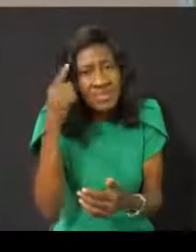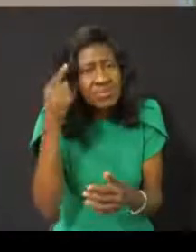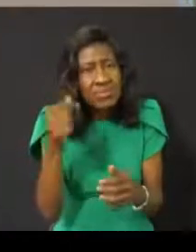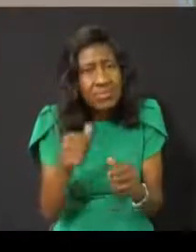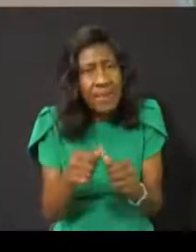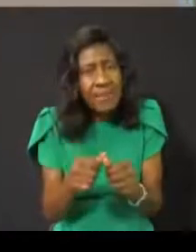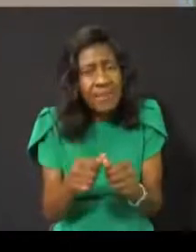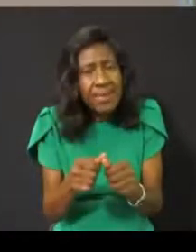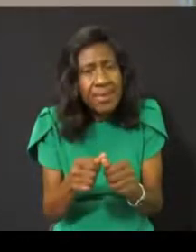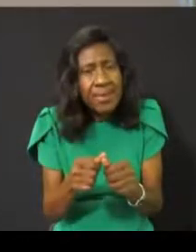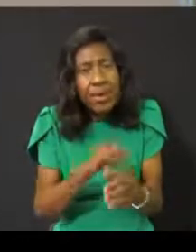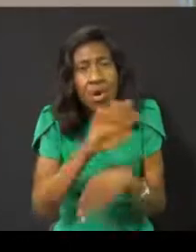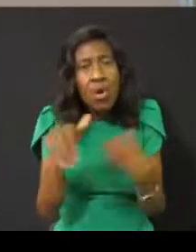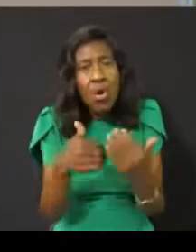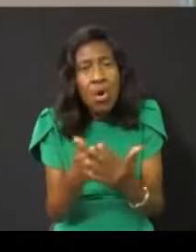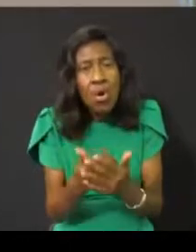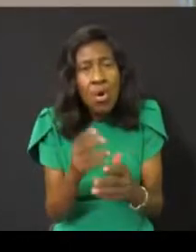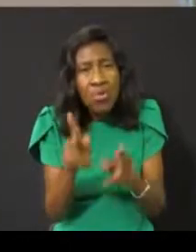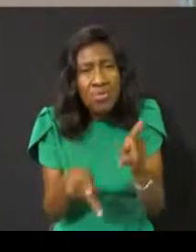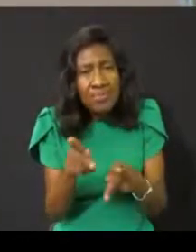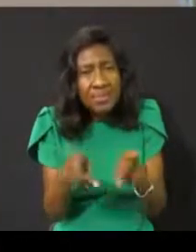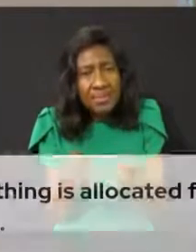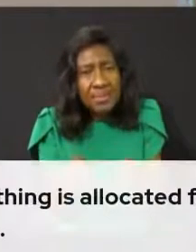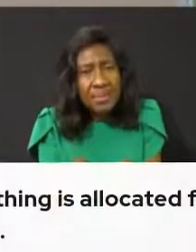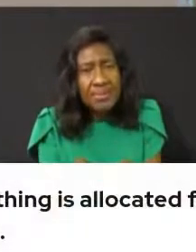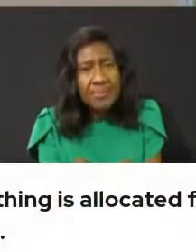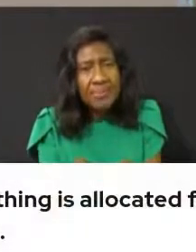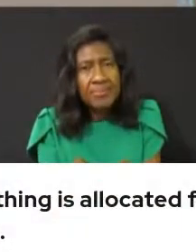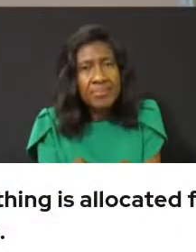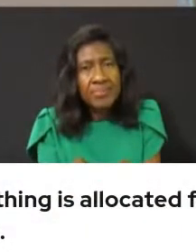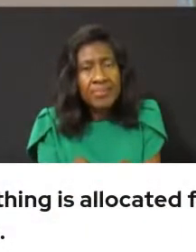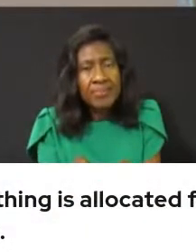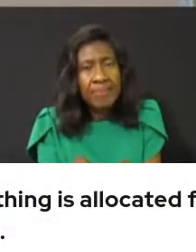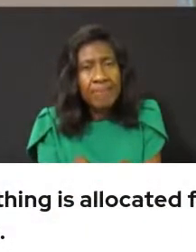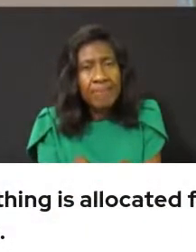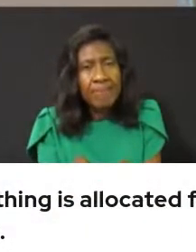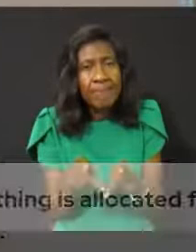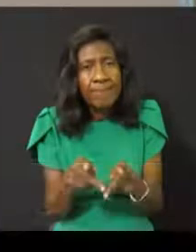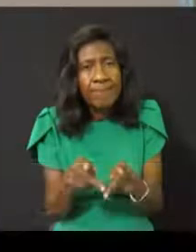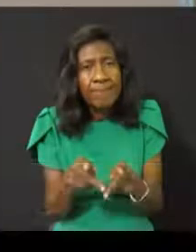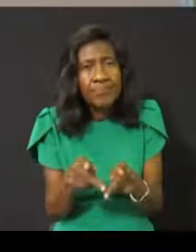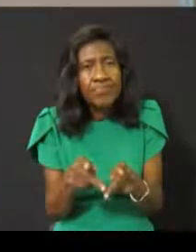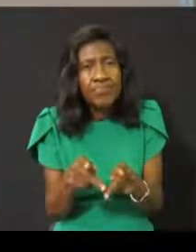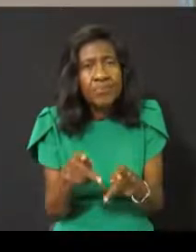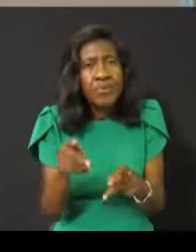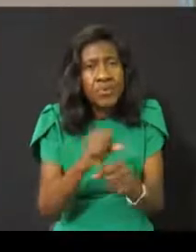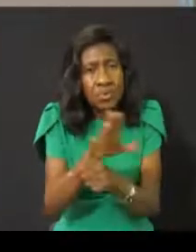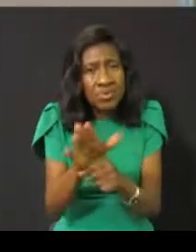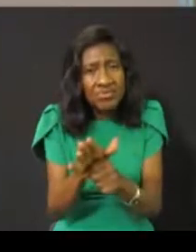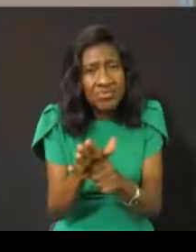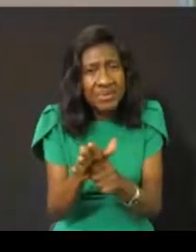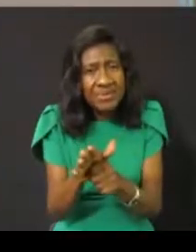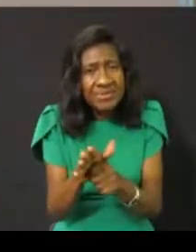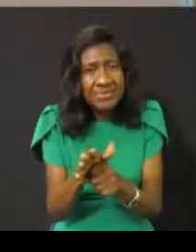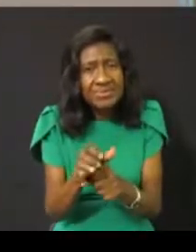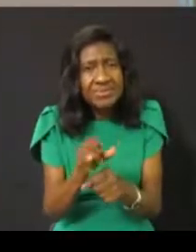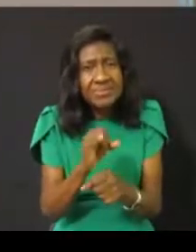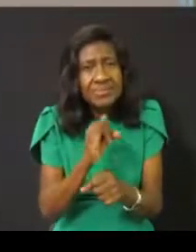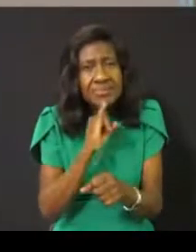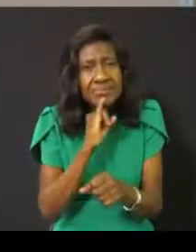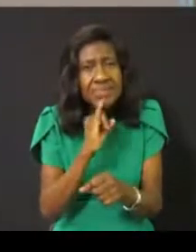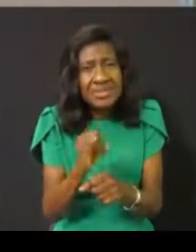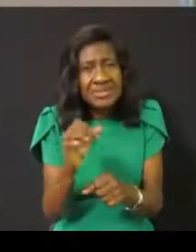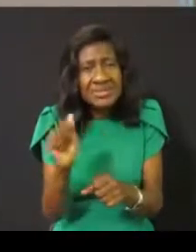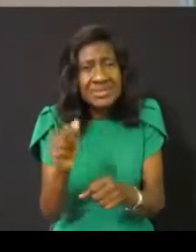in accordance with Section 19 of the Public Health Act, 2002 revision, COVID-19 is a